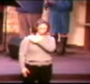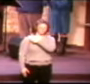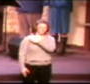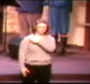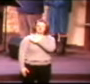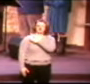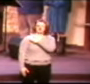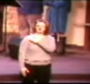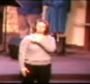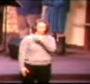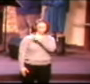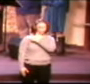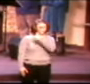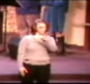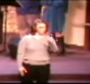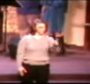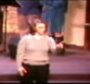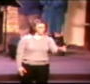us.